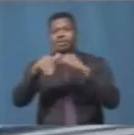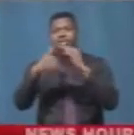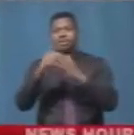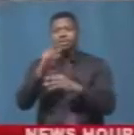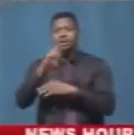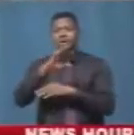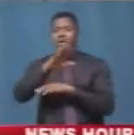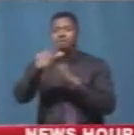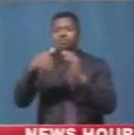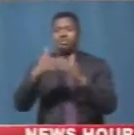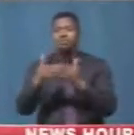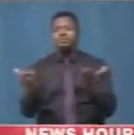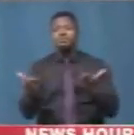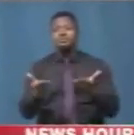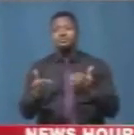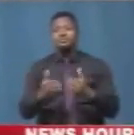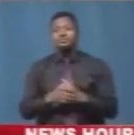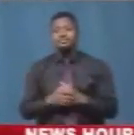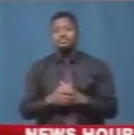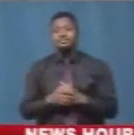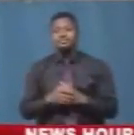know.